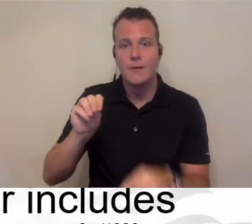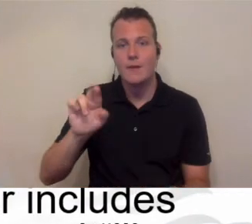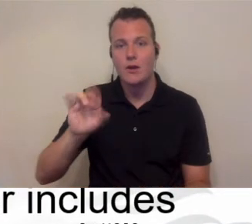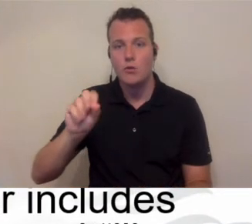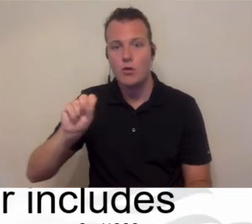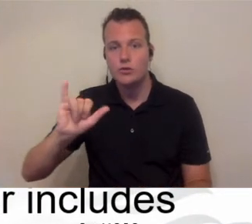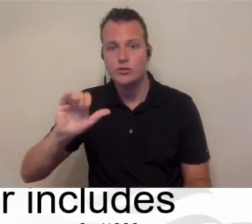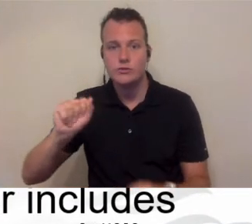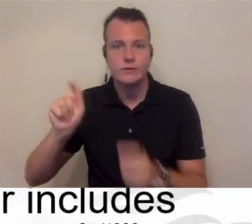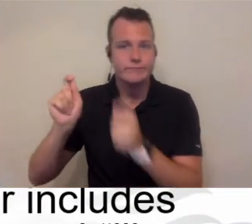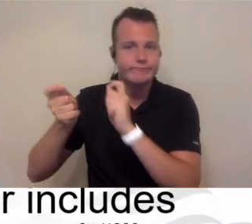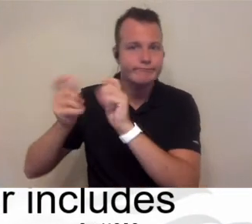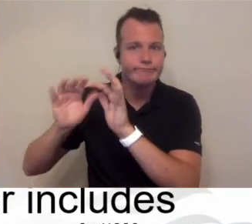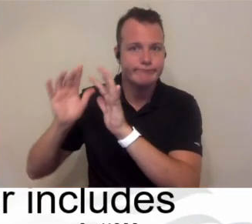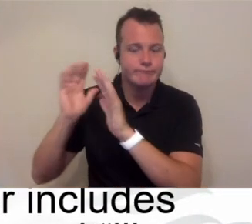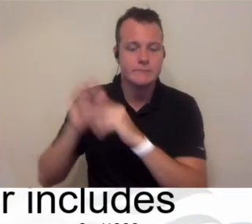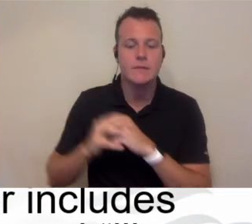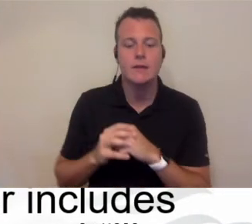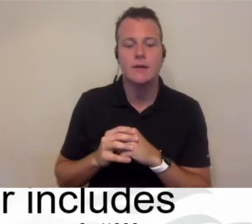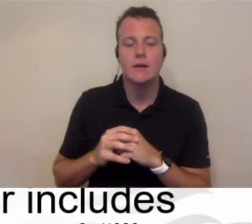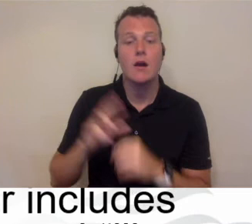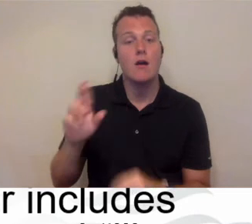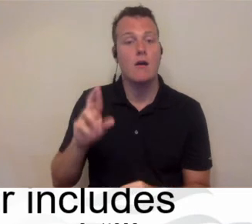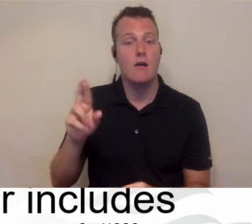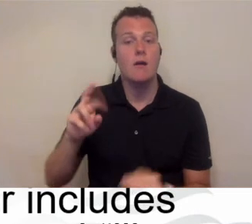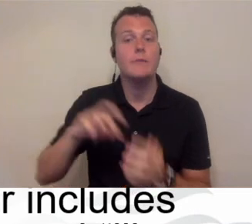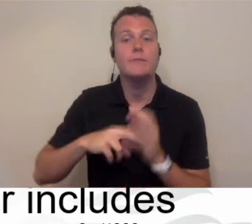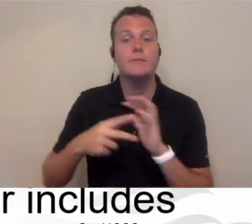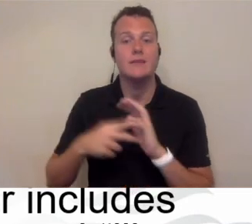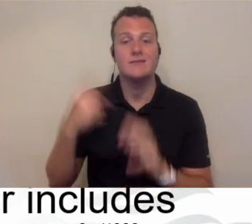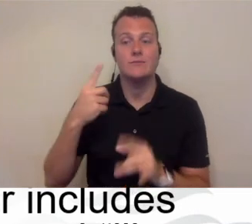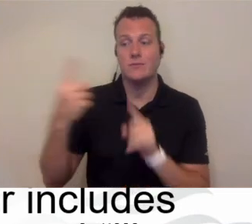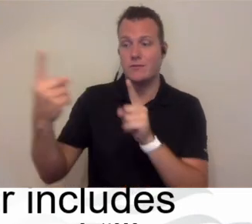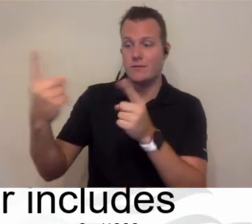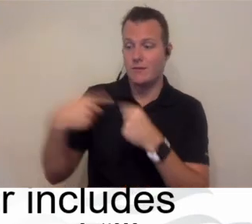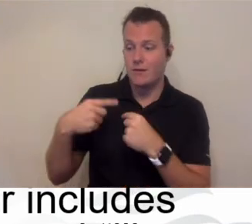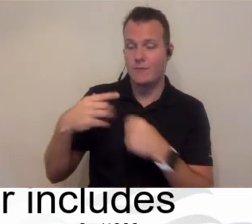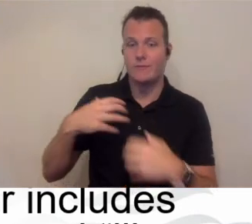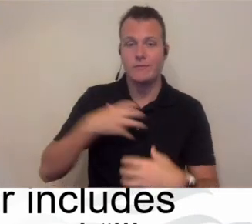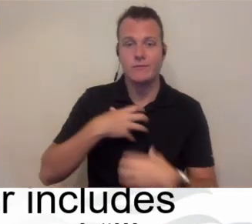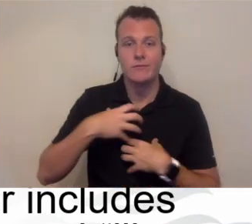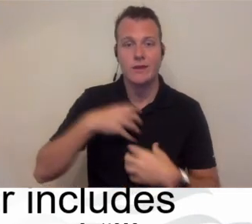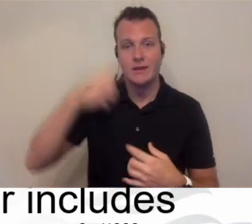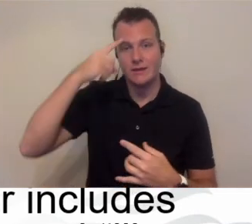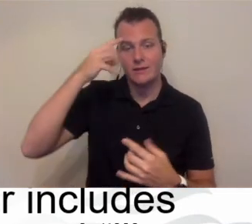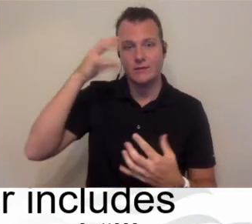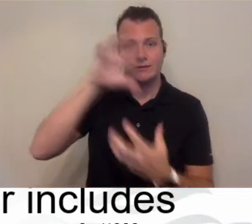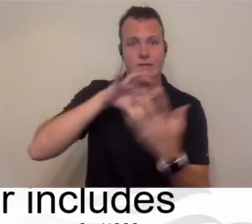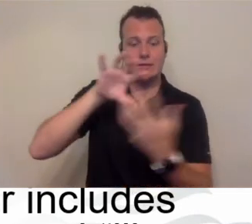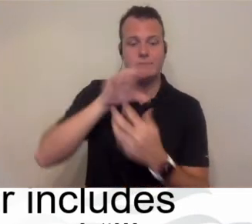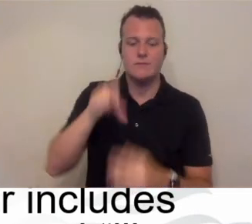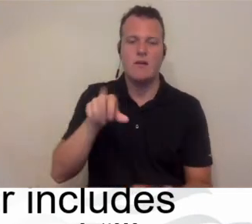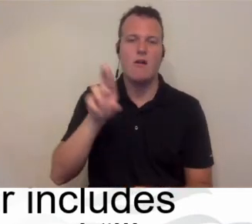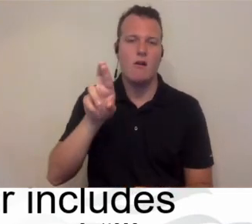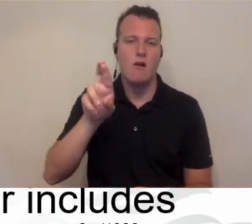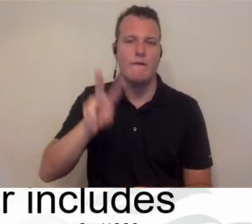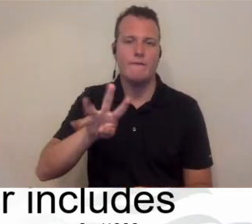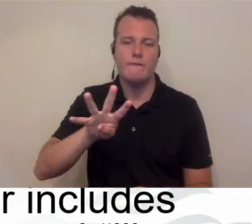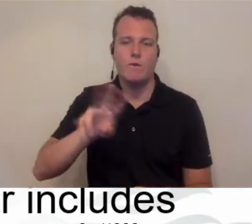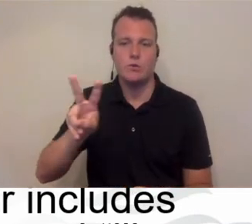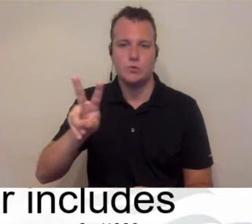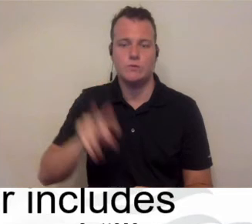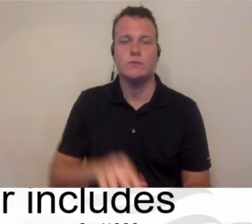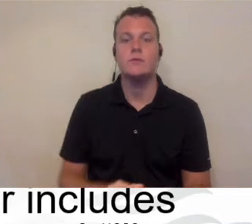section. So the R section is somebody comes in and they're complaining of dizziness, you're probably going to need R42.